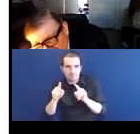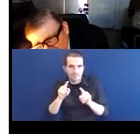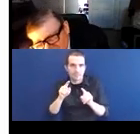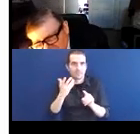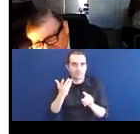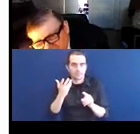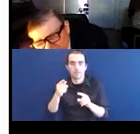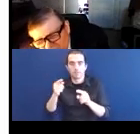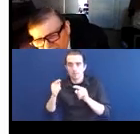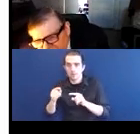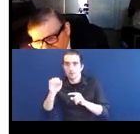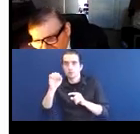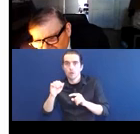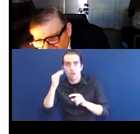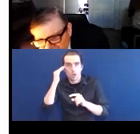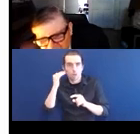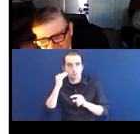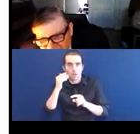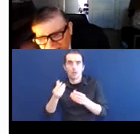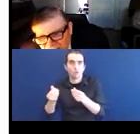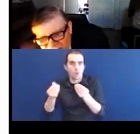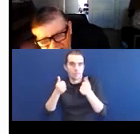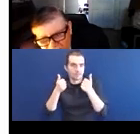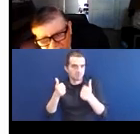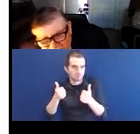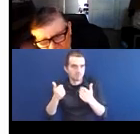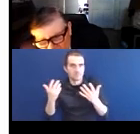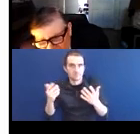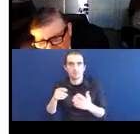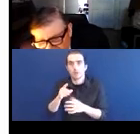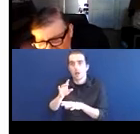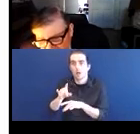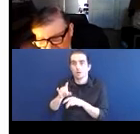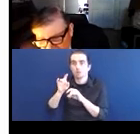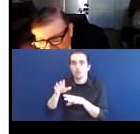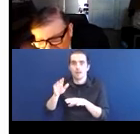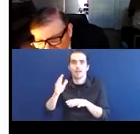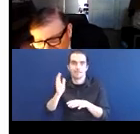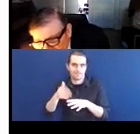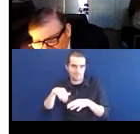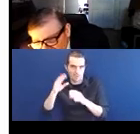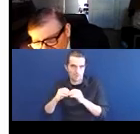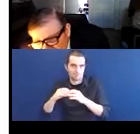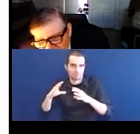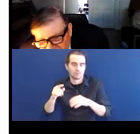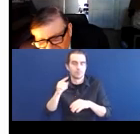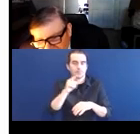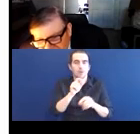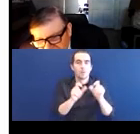comes out, which is a very small country with only 5 million people. It comes out quite large here, much larger in some ways